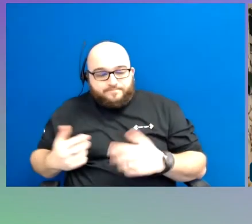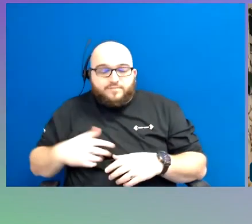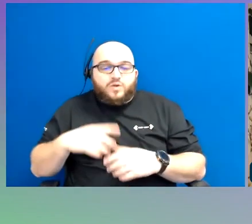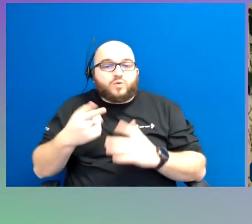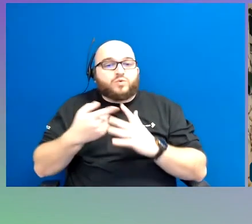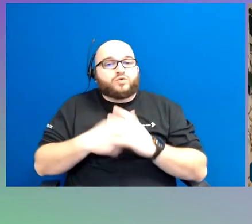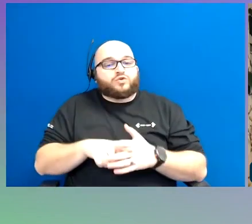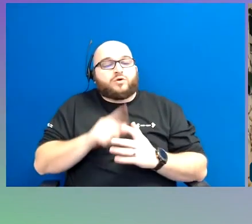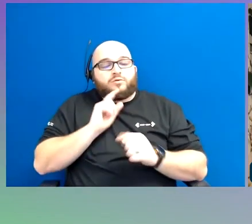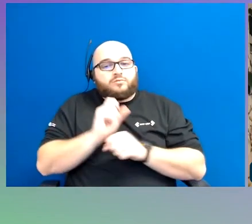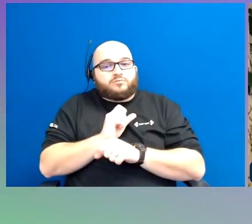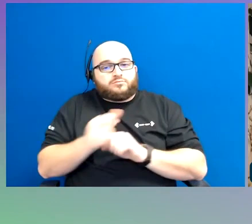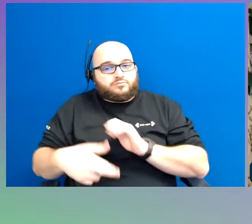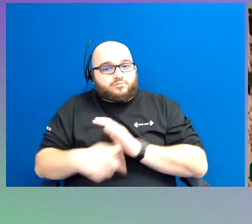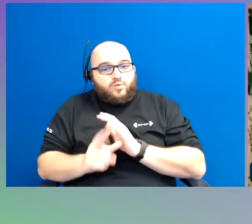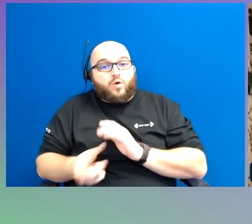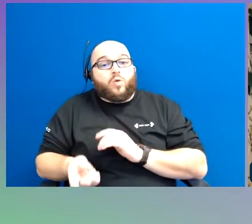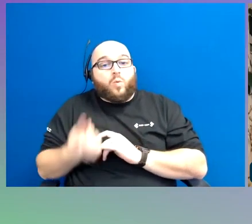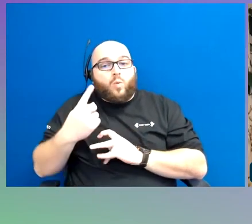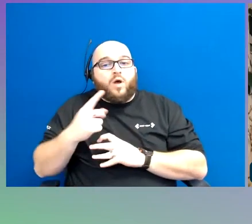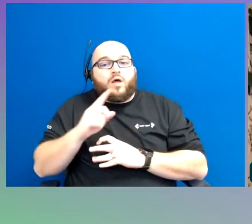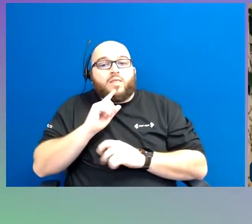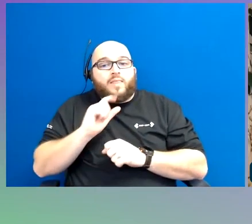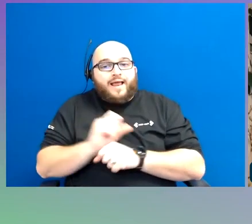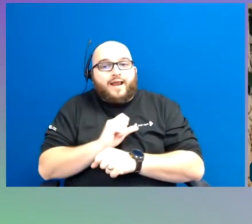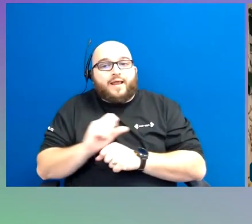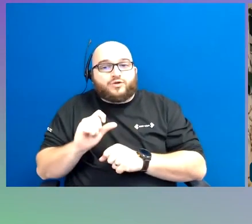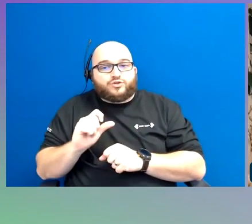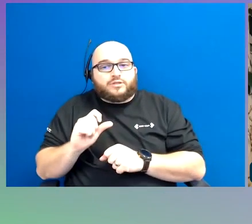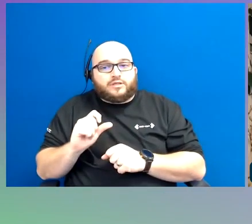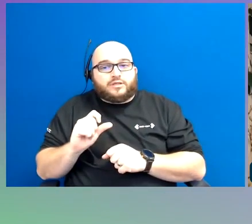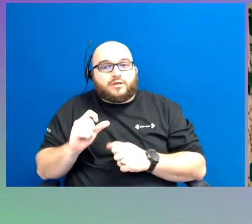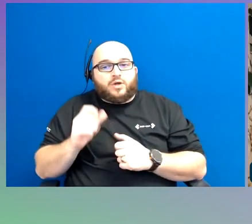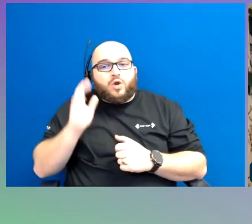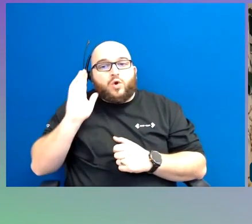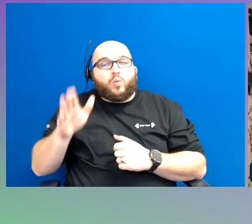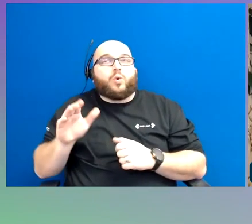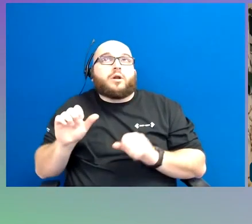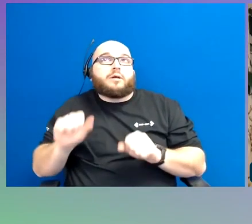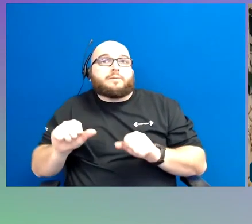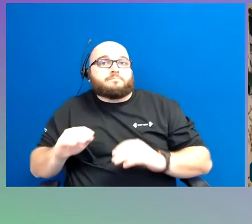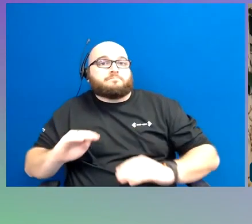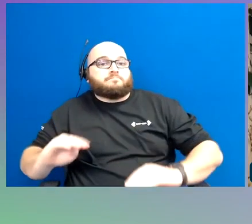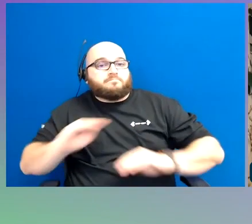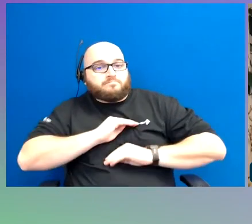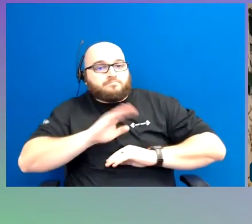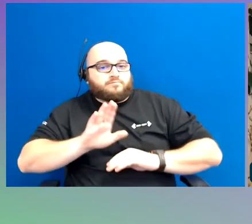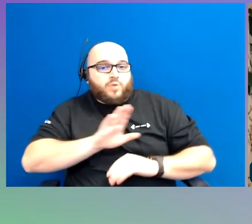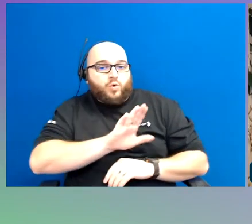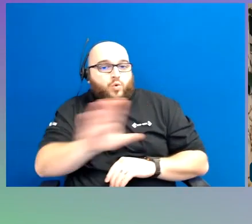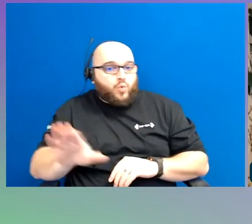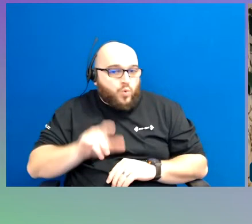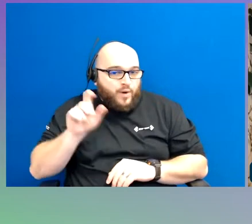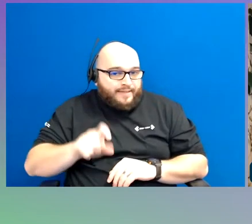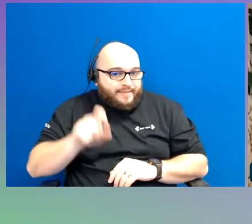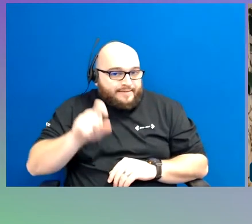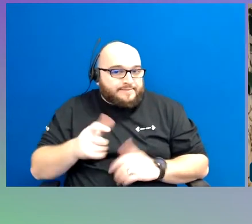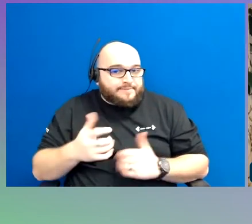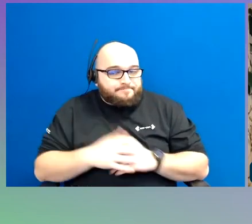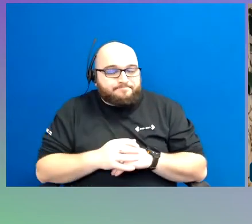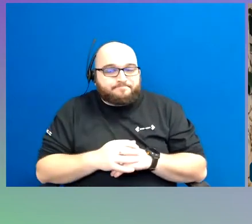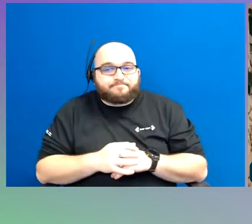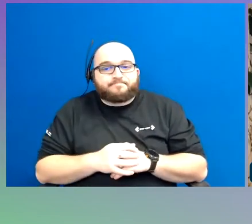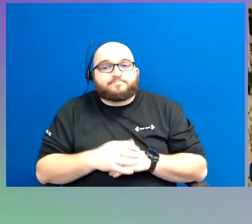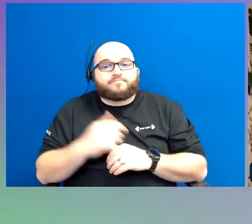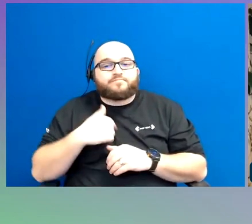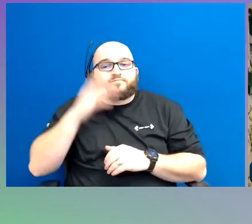looking into the one that actually would solve your needs. But I'm going